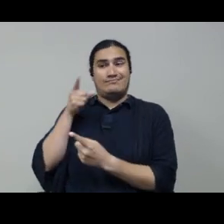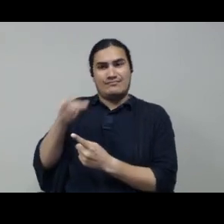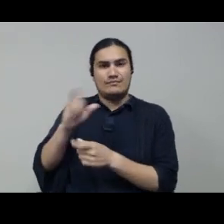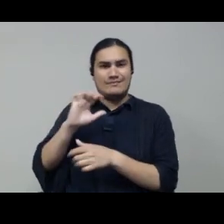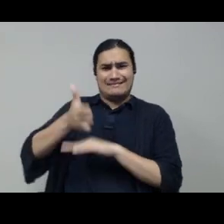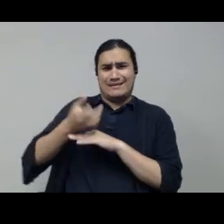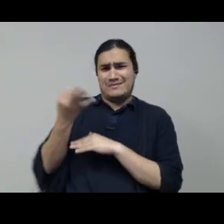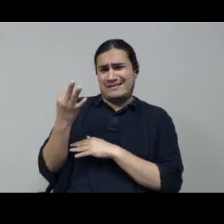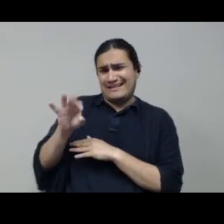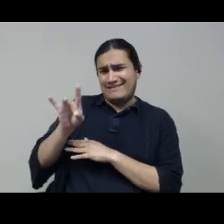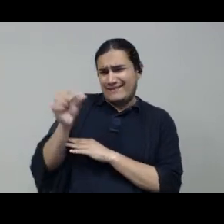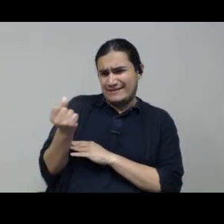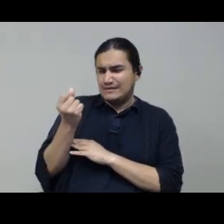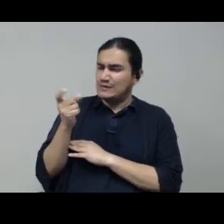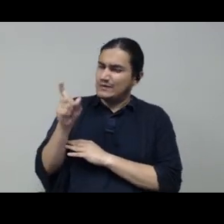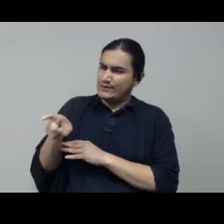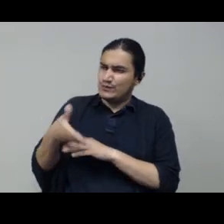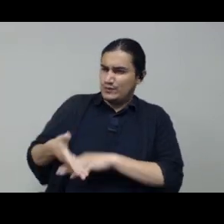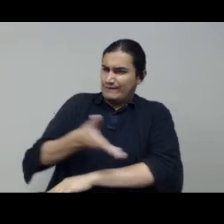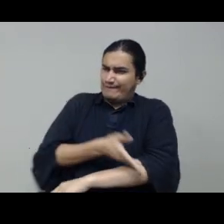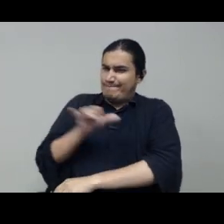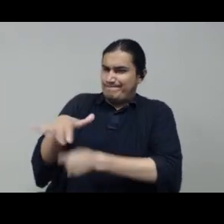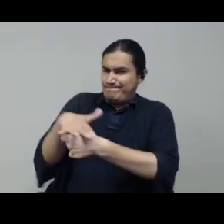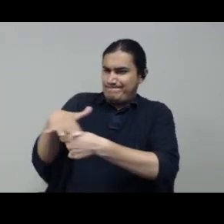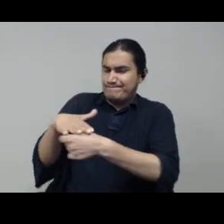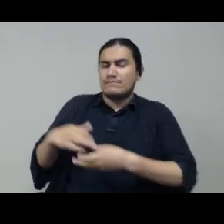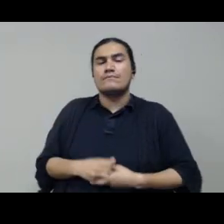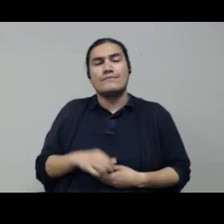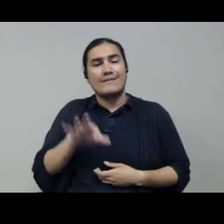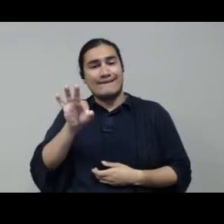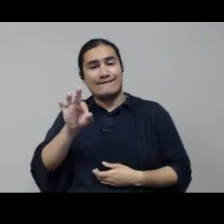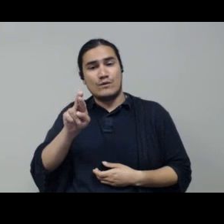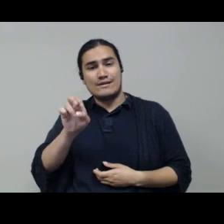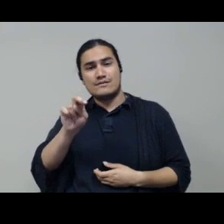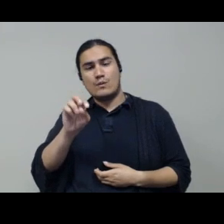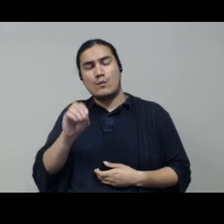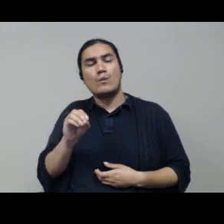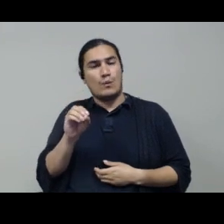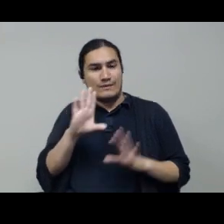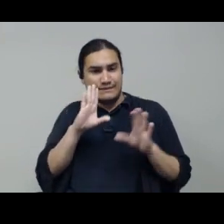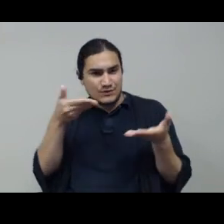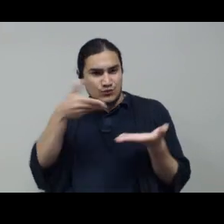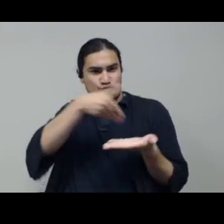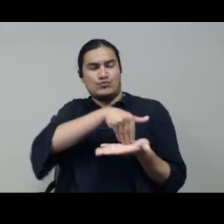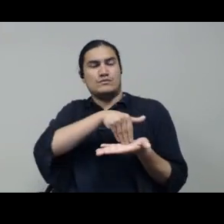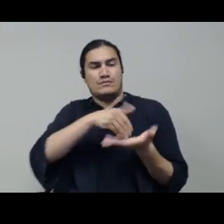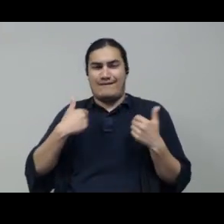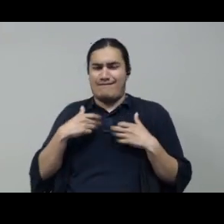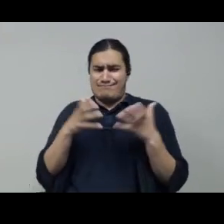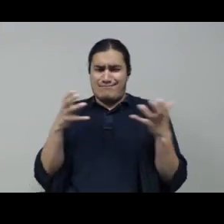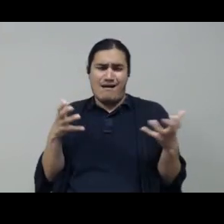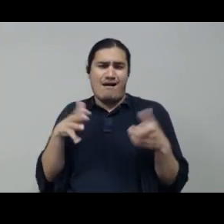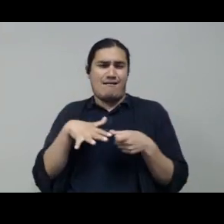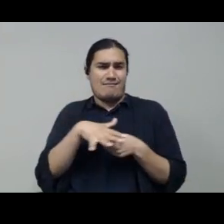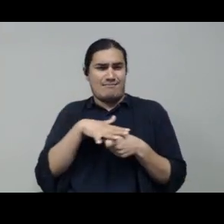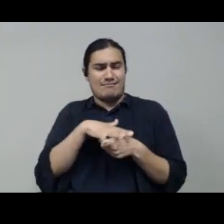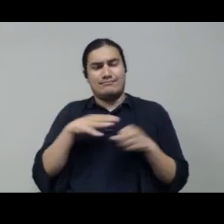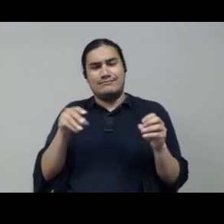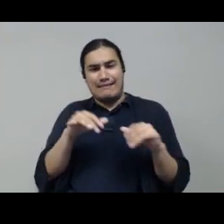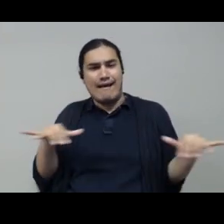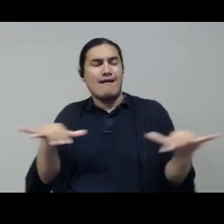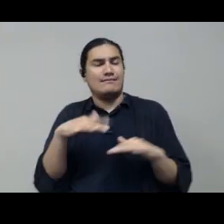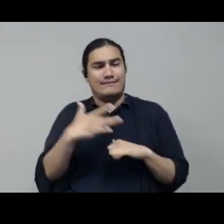we definitely need work there. Fresno is centrally located. We have a lot of land, very available and affordable, which